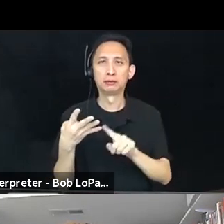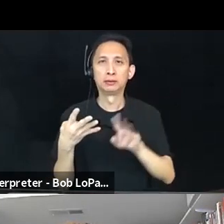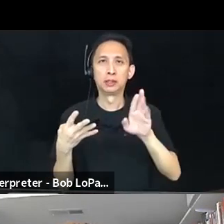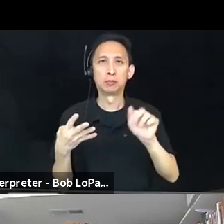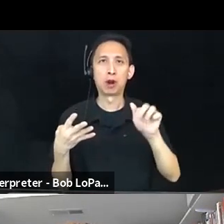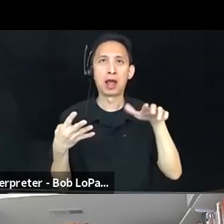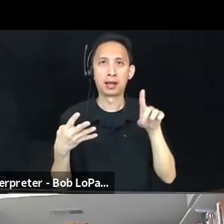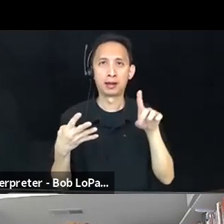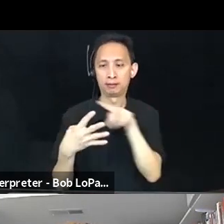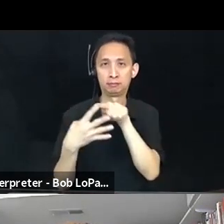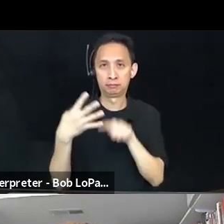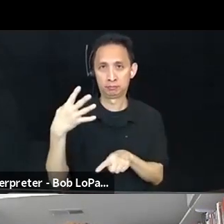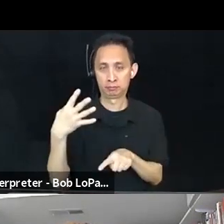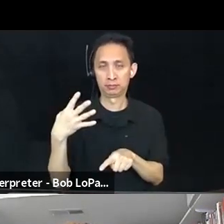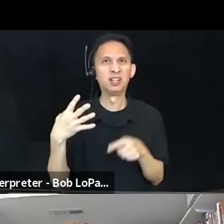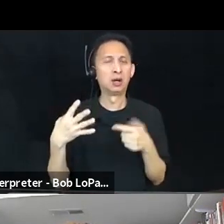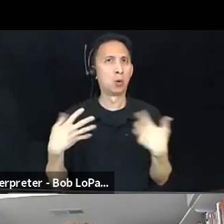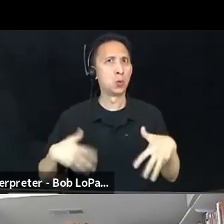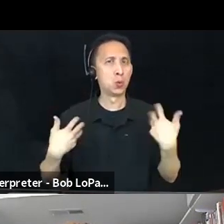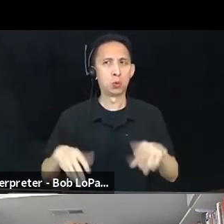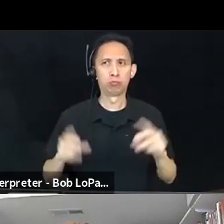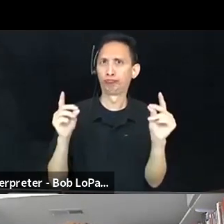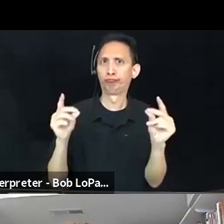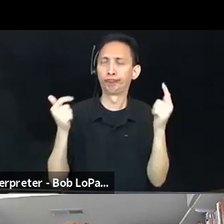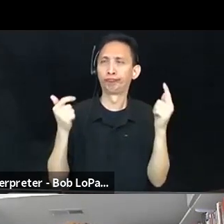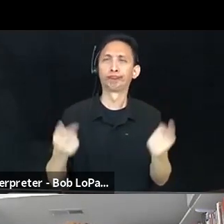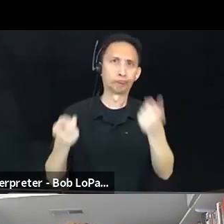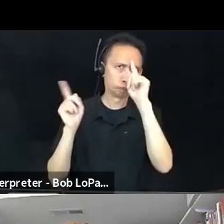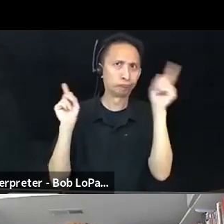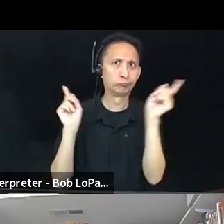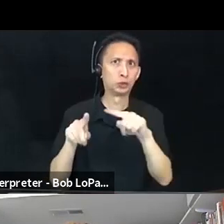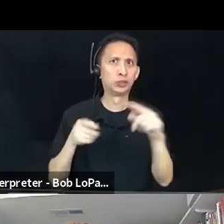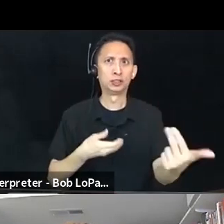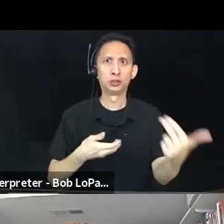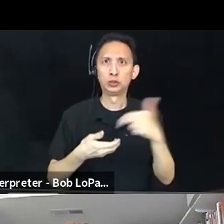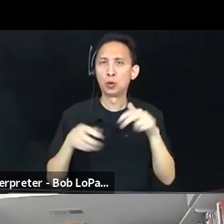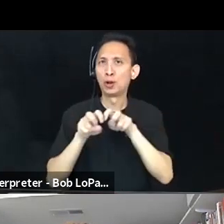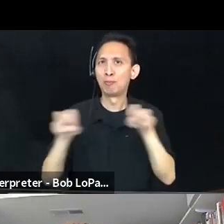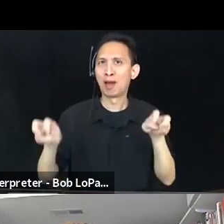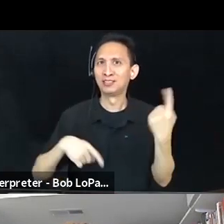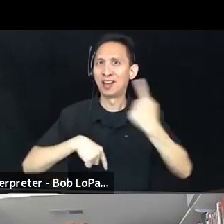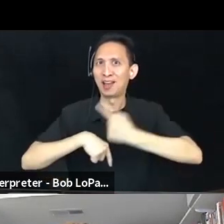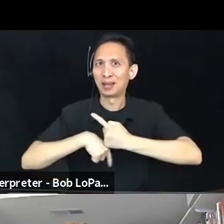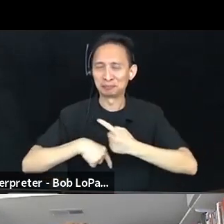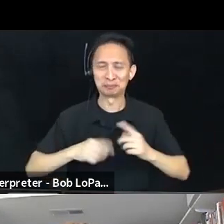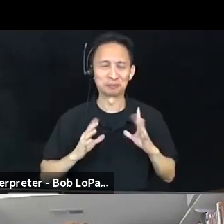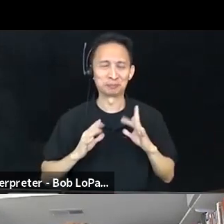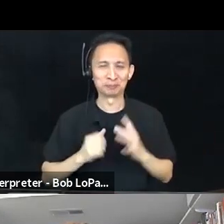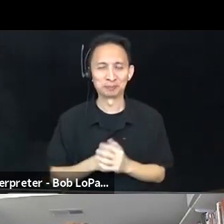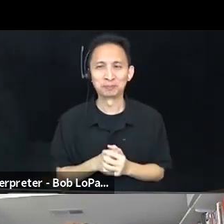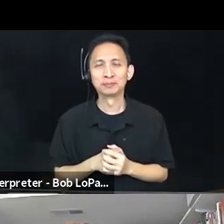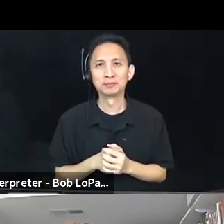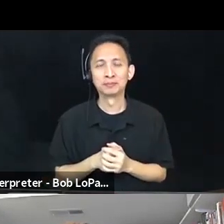Evans, for so readily agreeing to engage with each other and to engage with us in this conversation. We